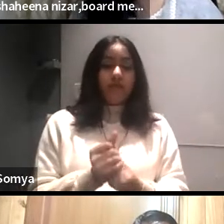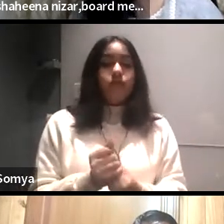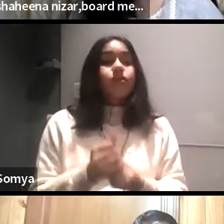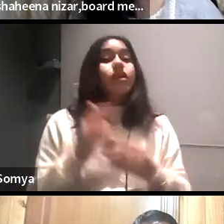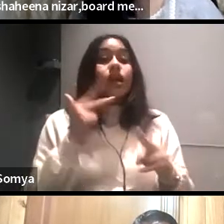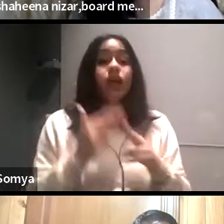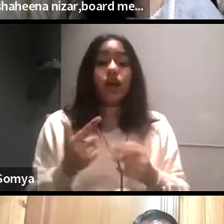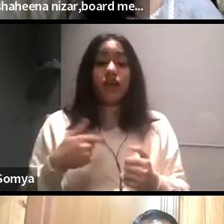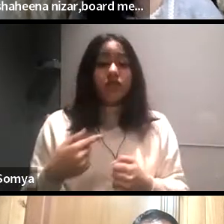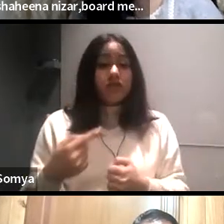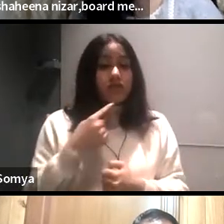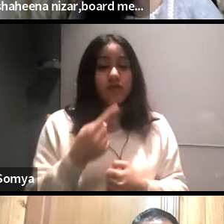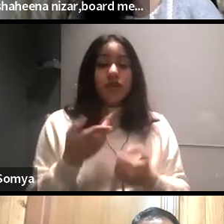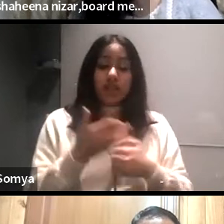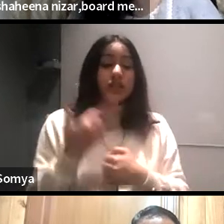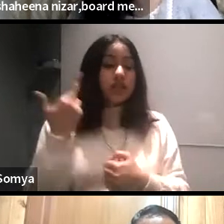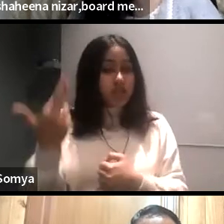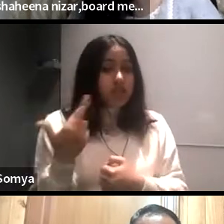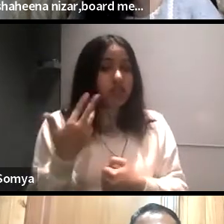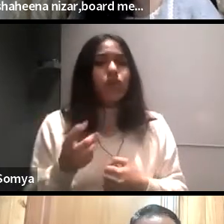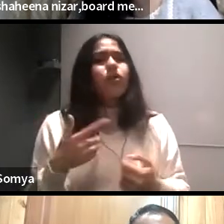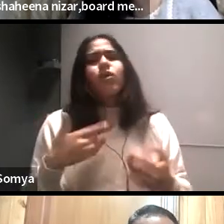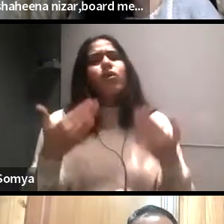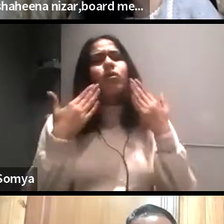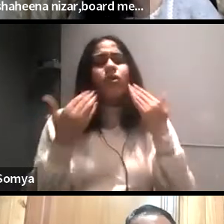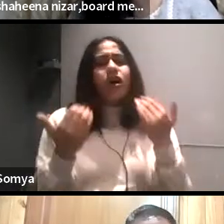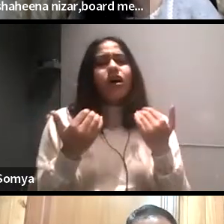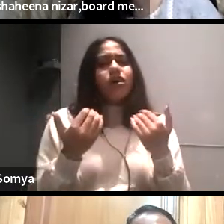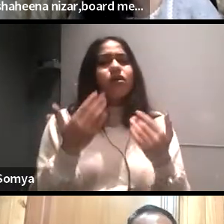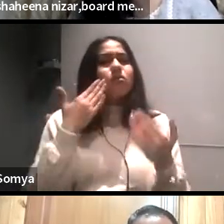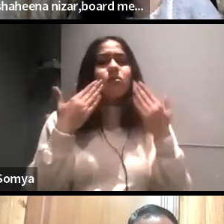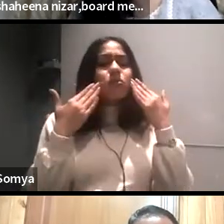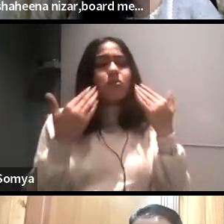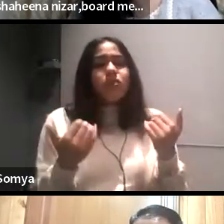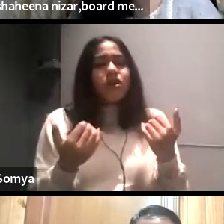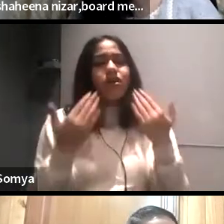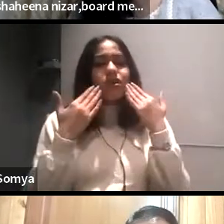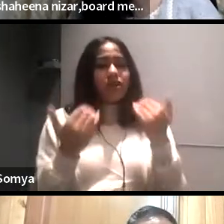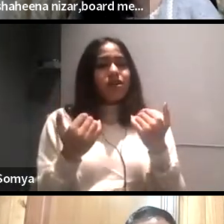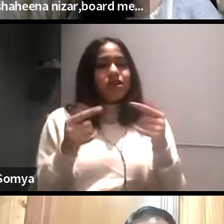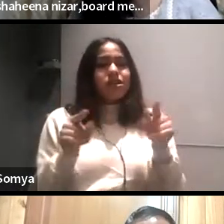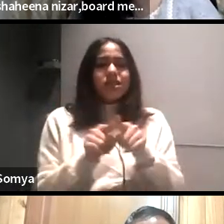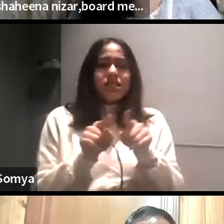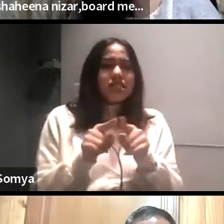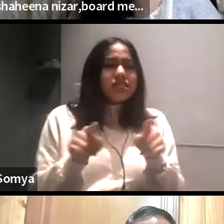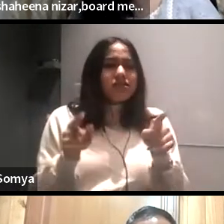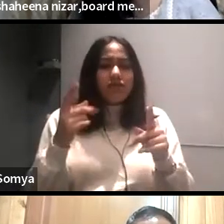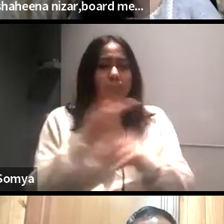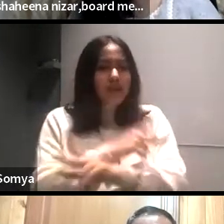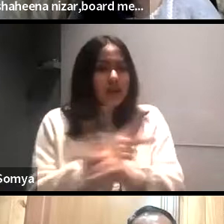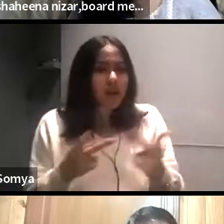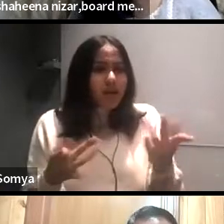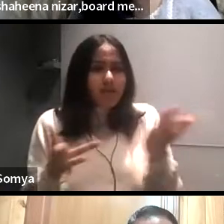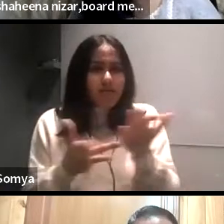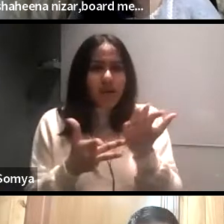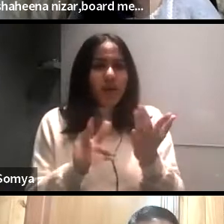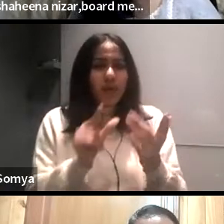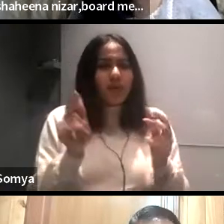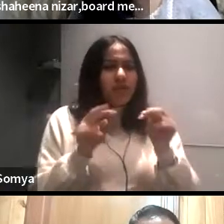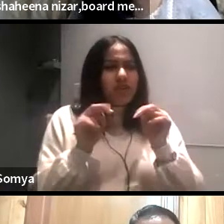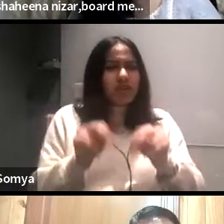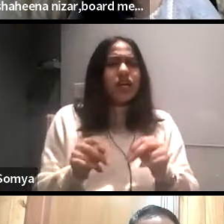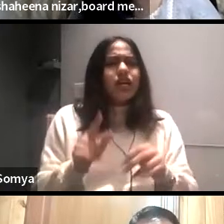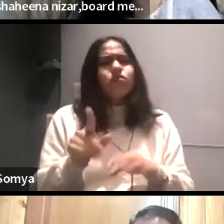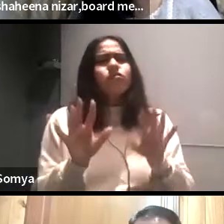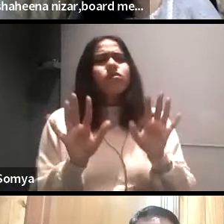then he was saying, well, it isn't. Because why would you? Why would you order assistive technology that you don't need? You